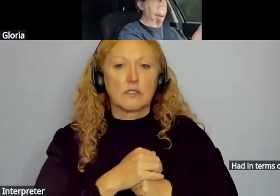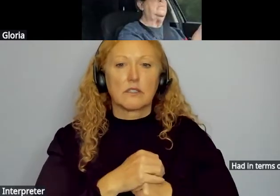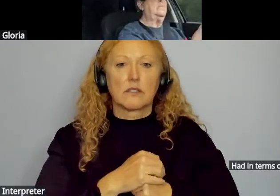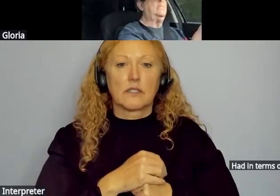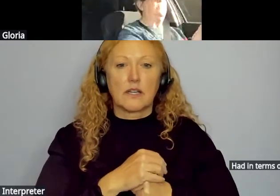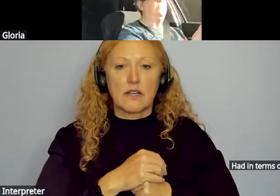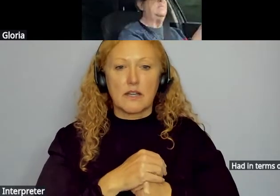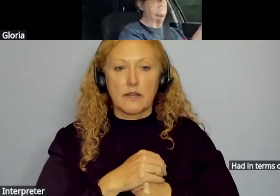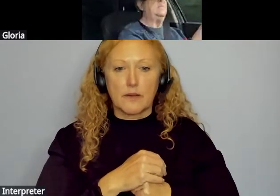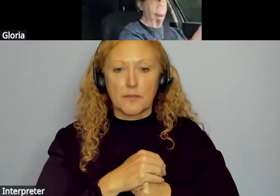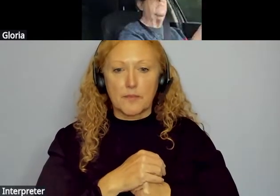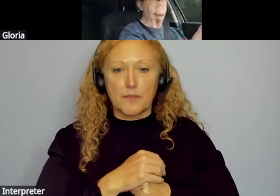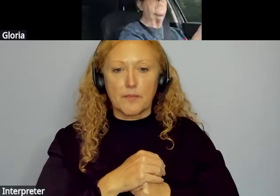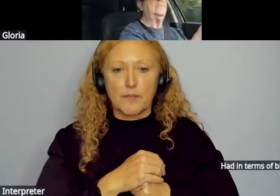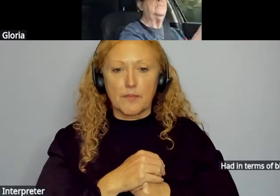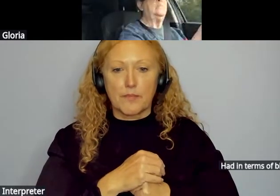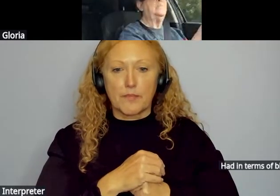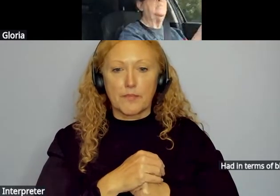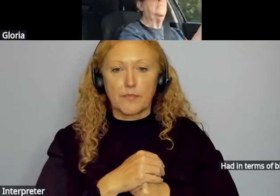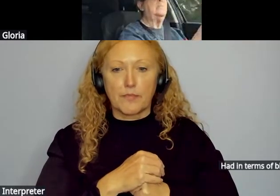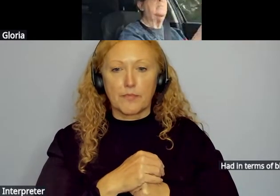Um,